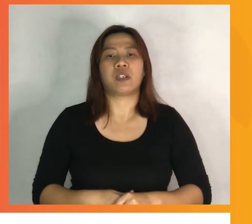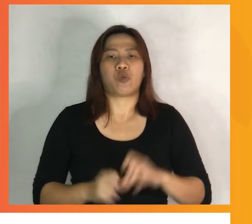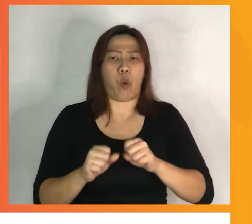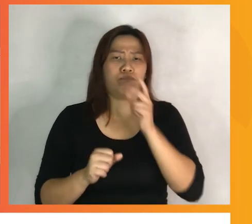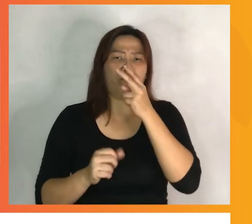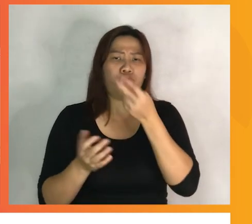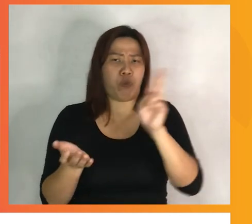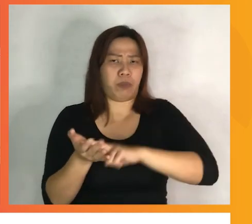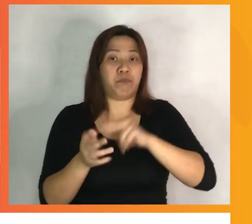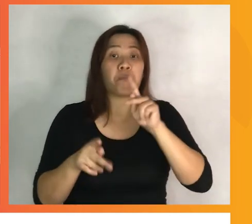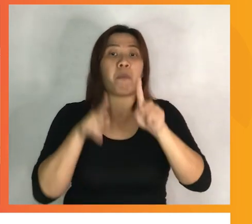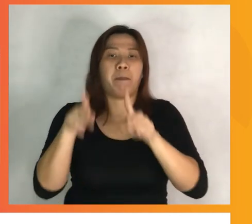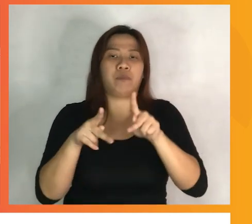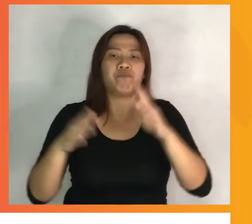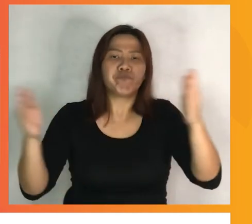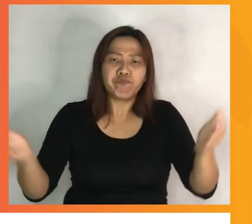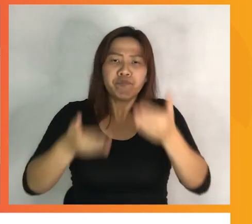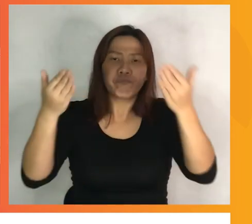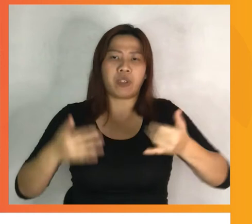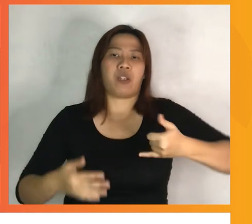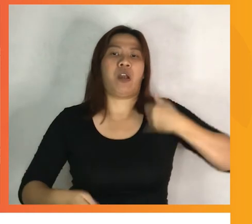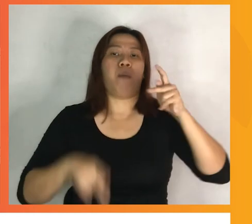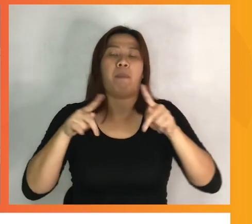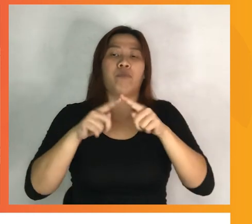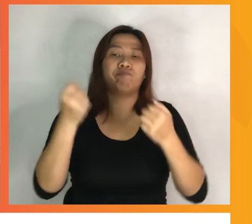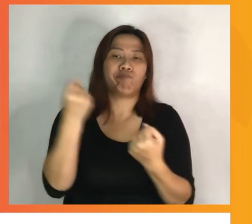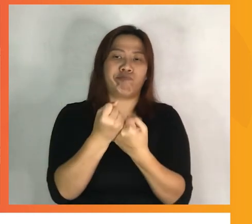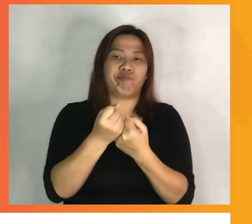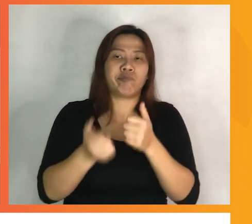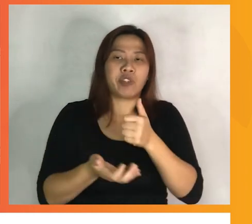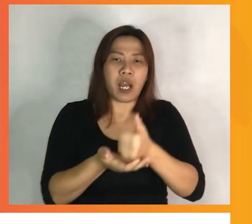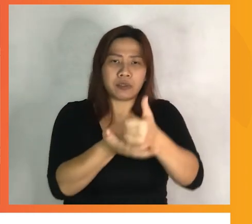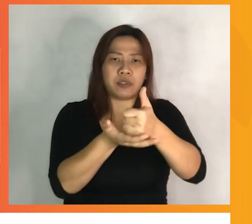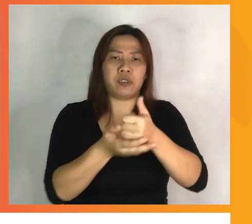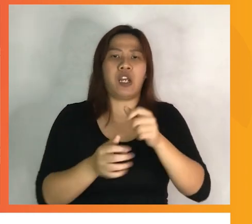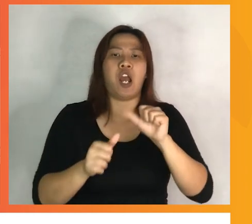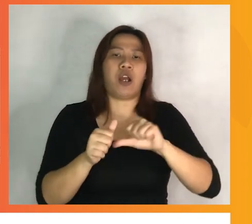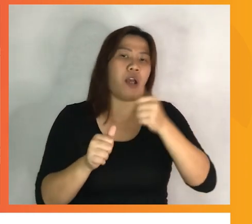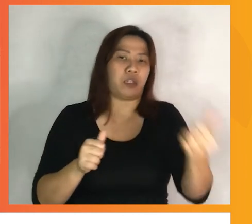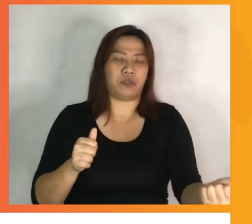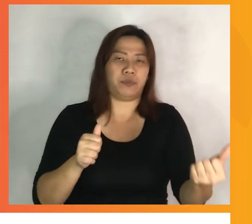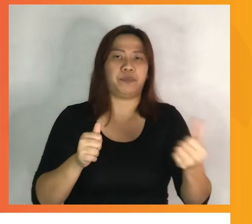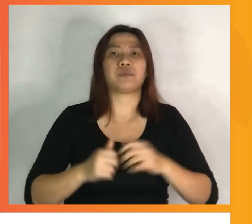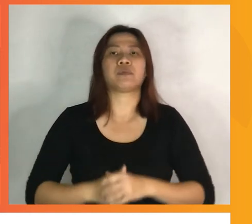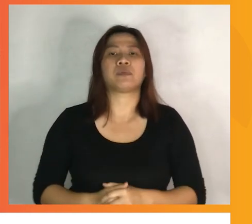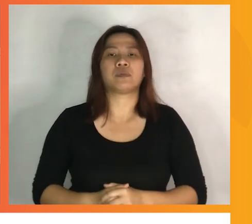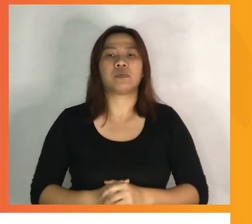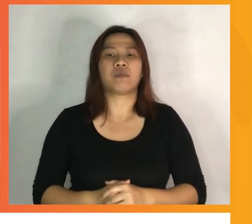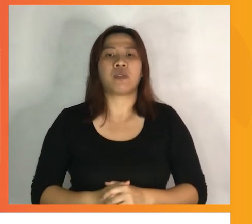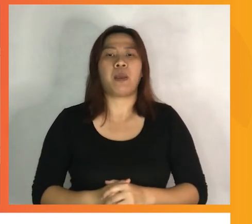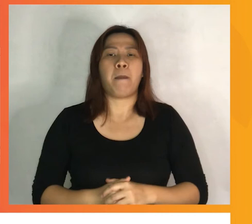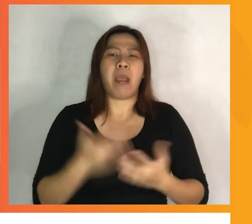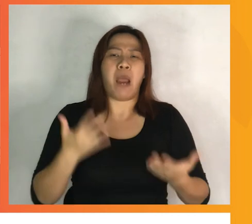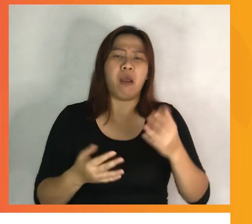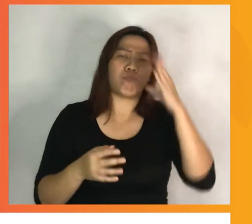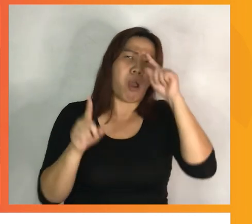So let's look back at people. Encourage young people to support and assist one another. This may